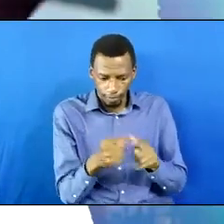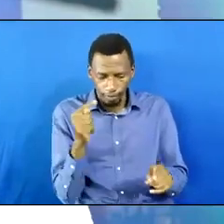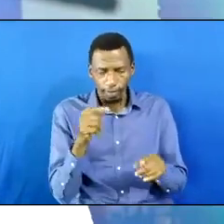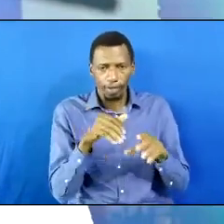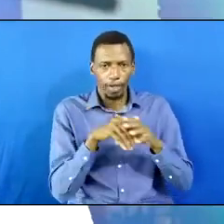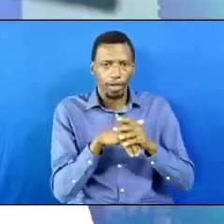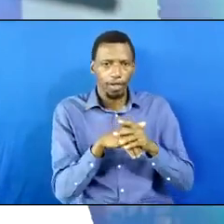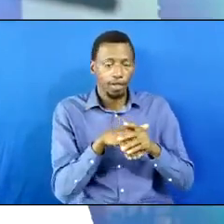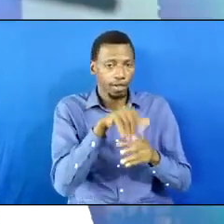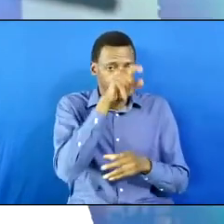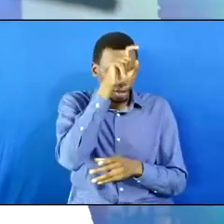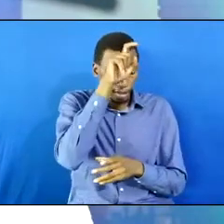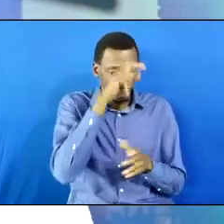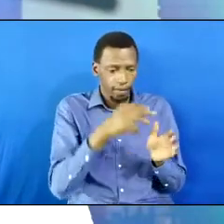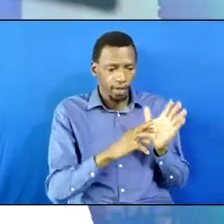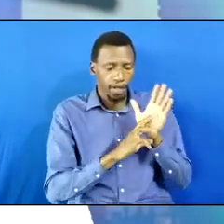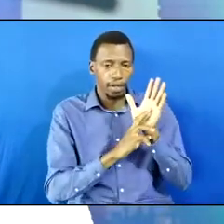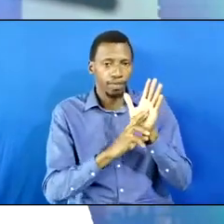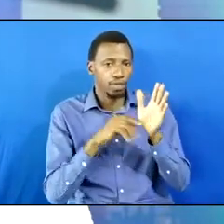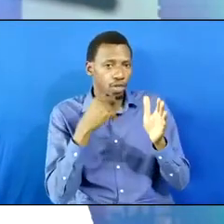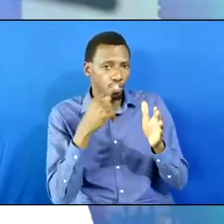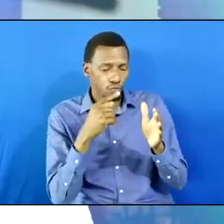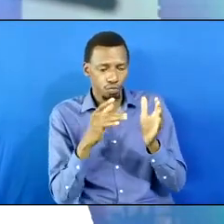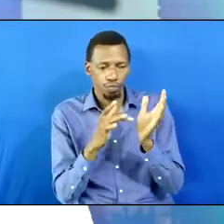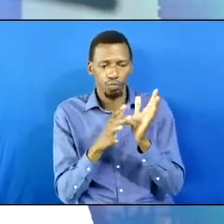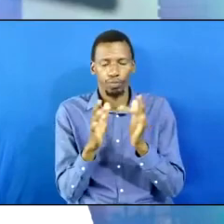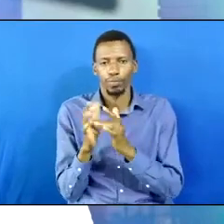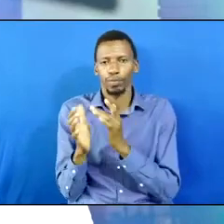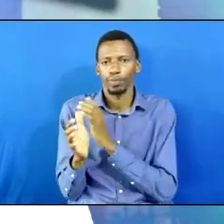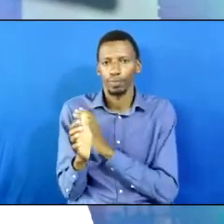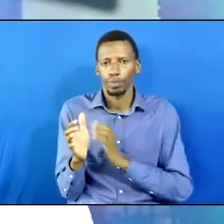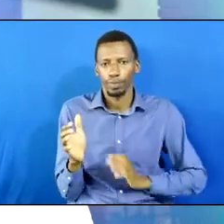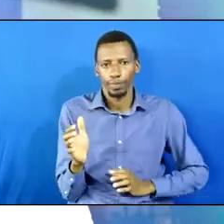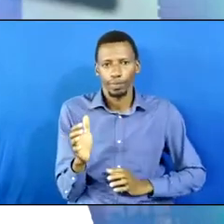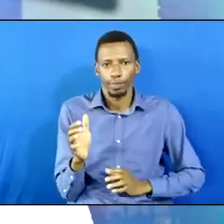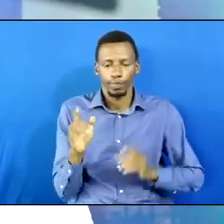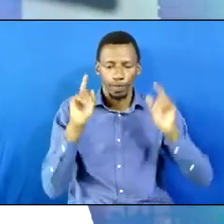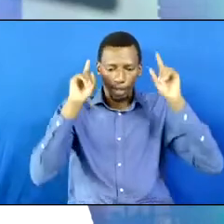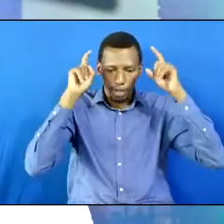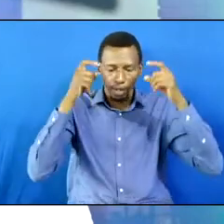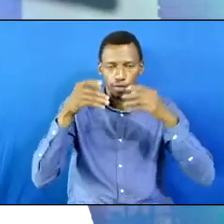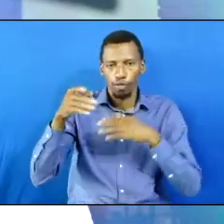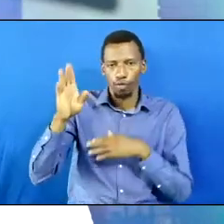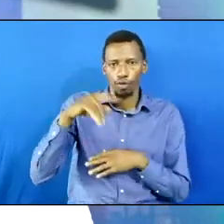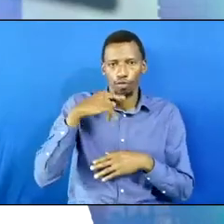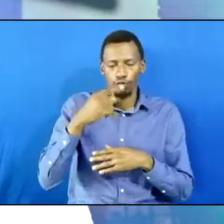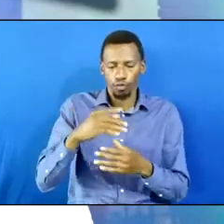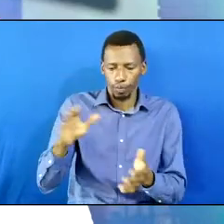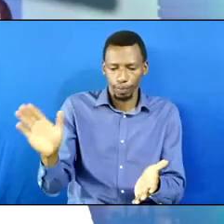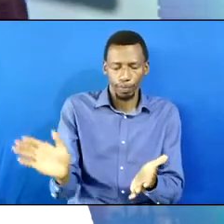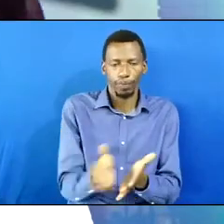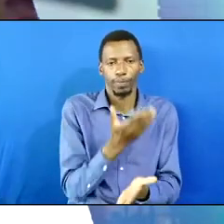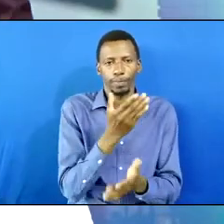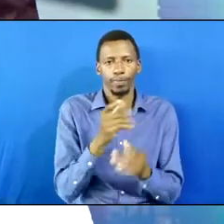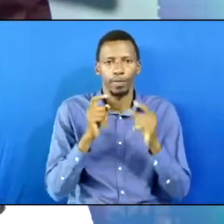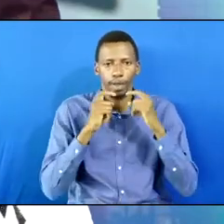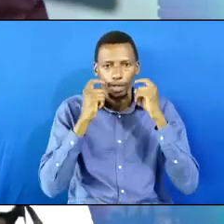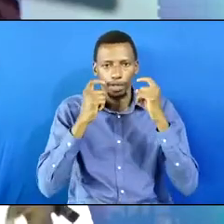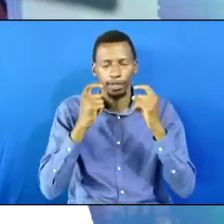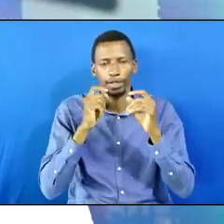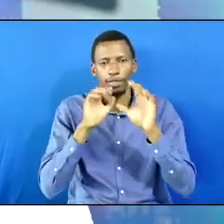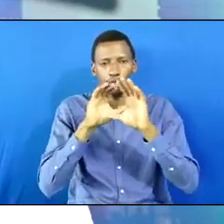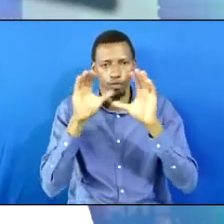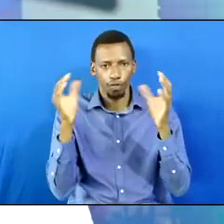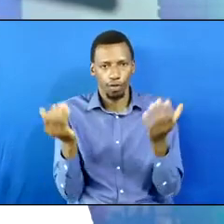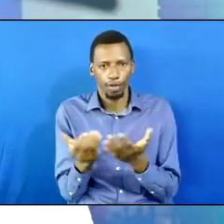Egypt represented Jesus Christ, the Lamb of God, who taketh away the sins of the world.